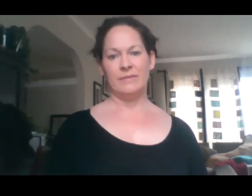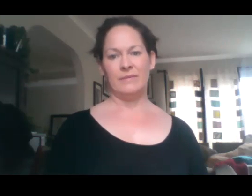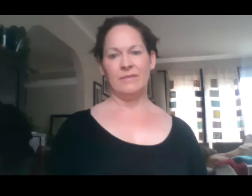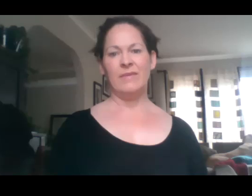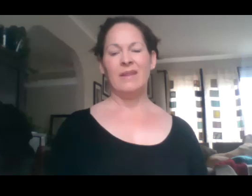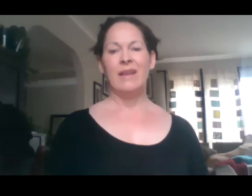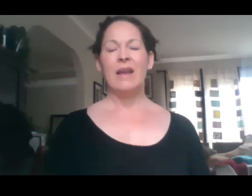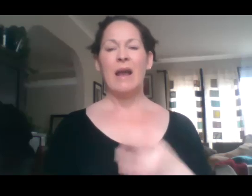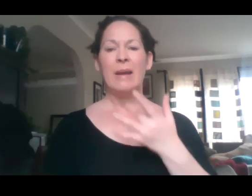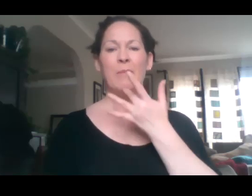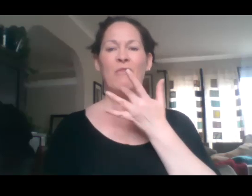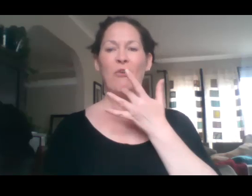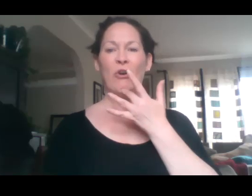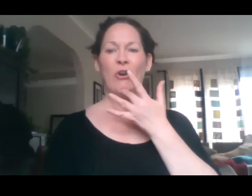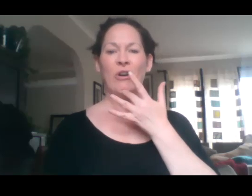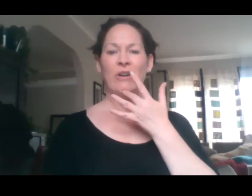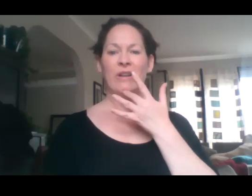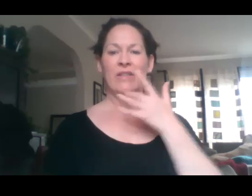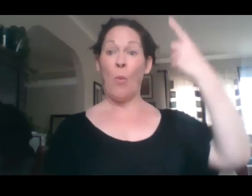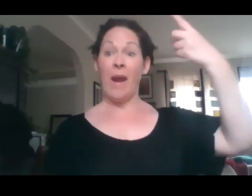I would prefer to put the 1/2 outside